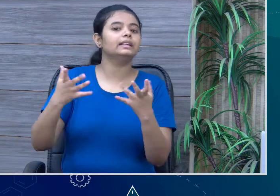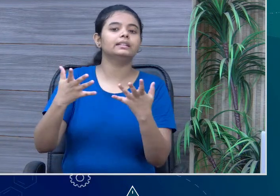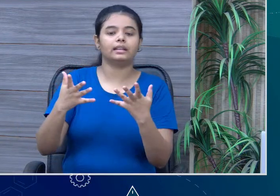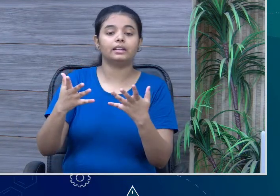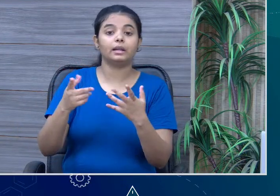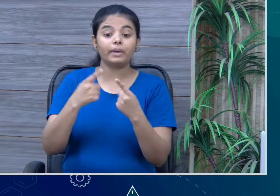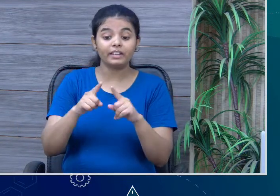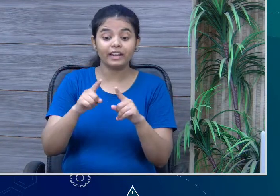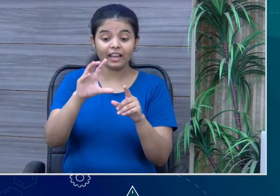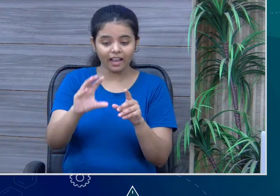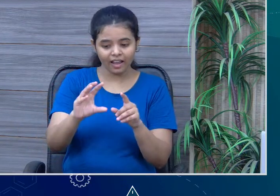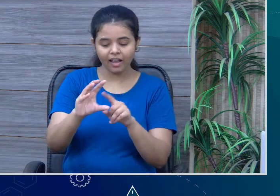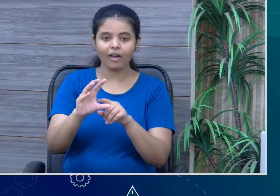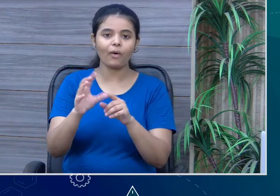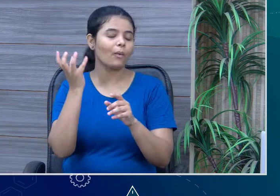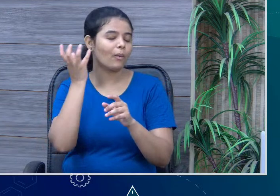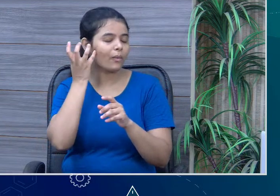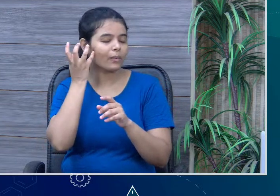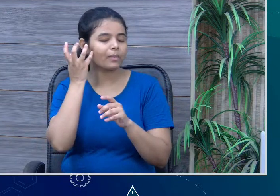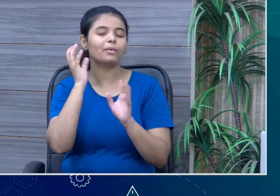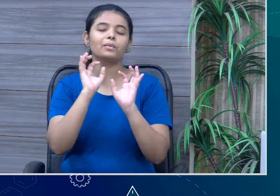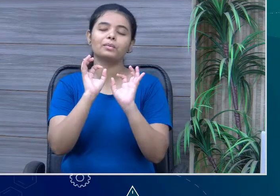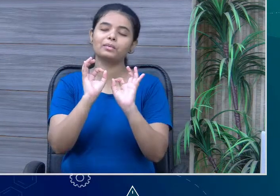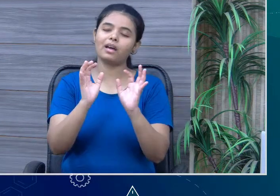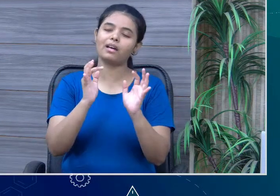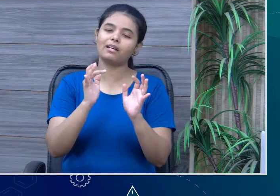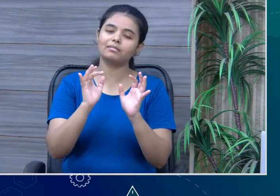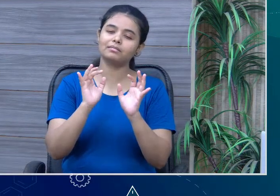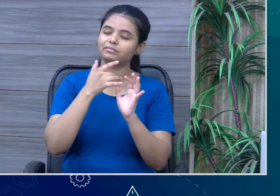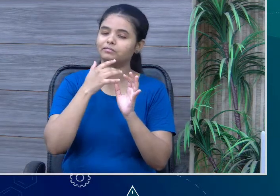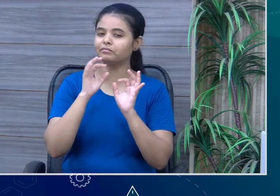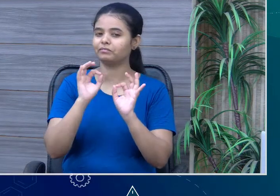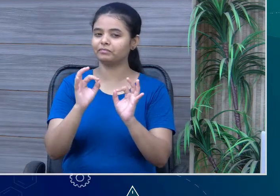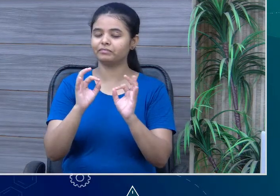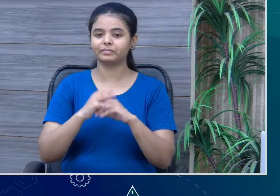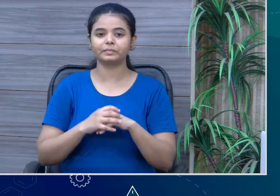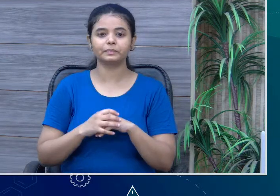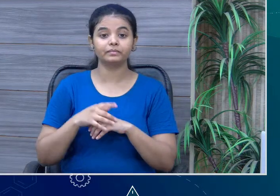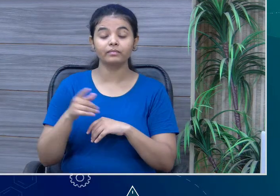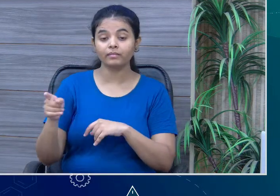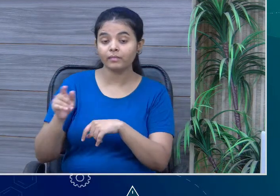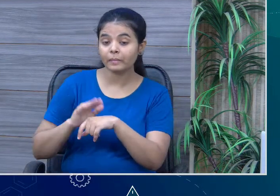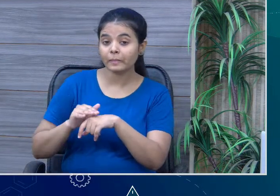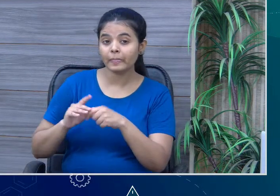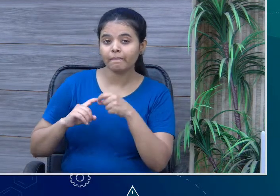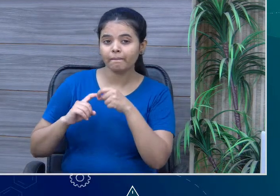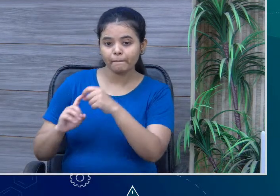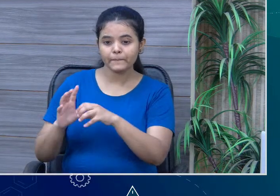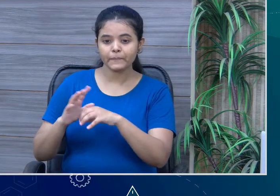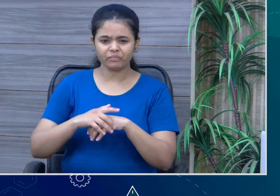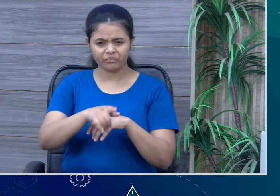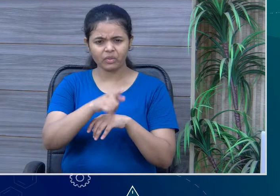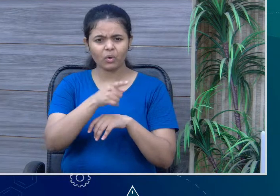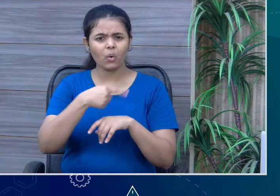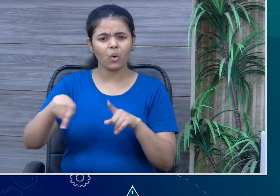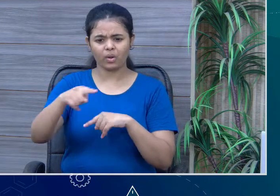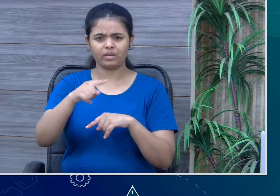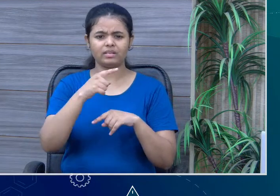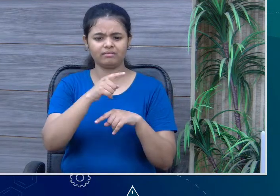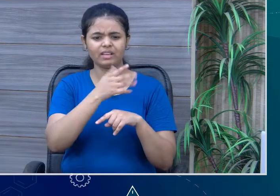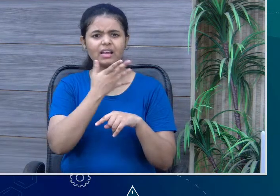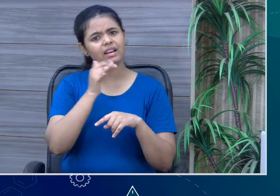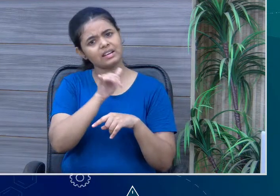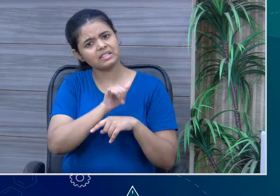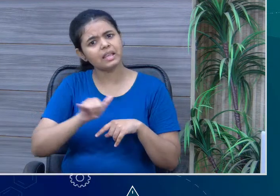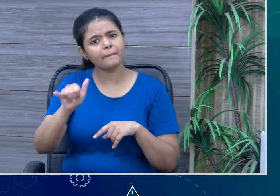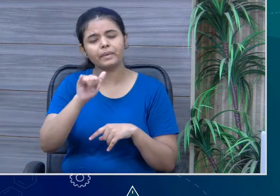little on a lighter side. Okay, all right. And are they of some same color as well? Are they all white?